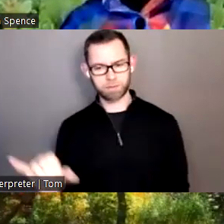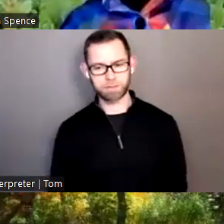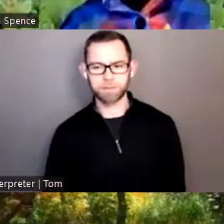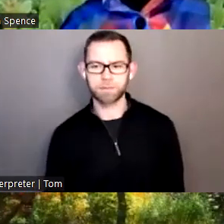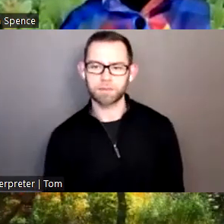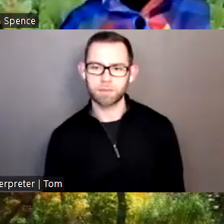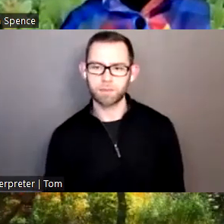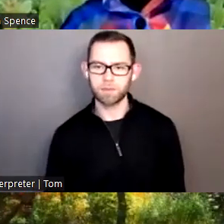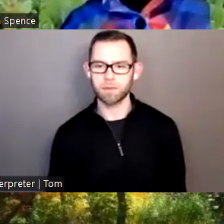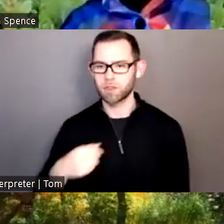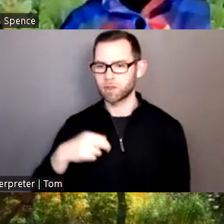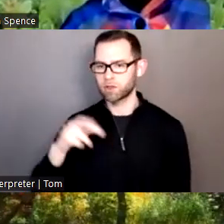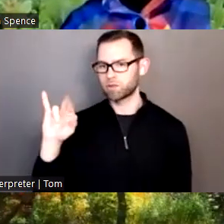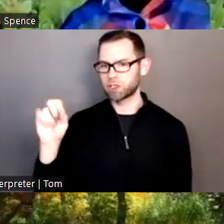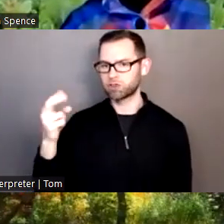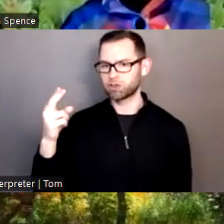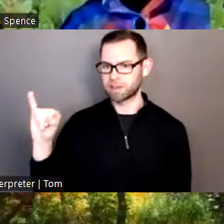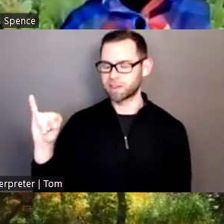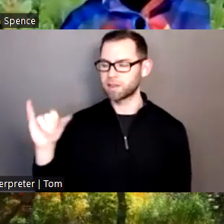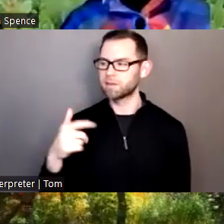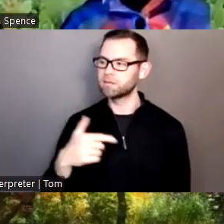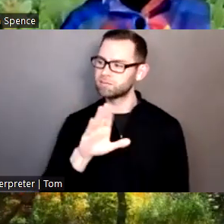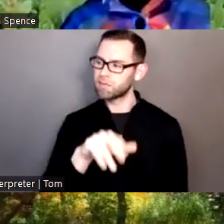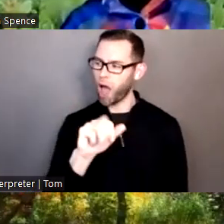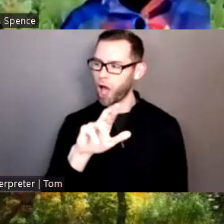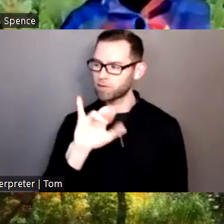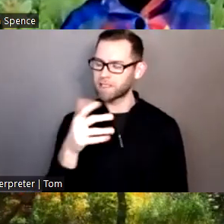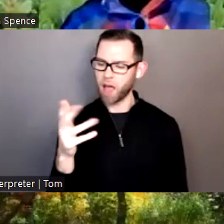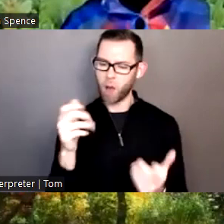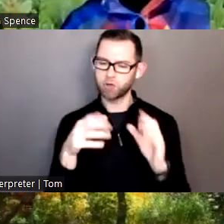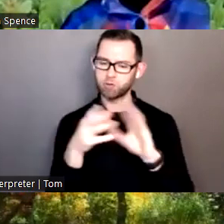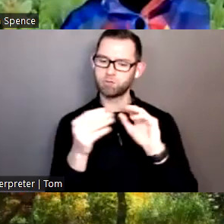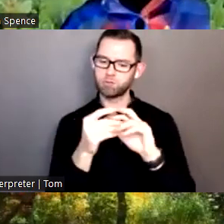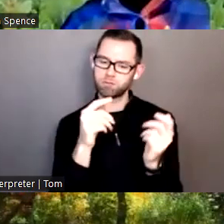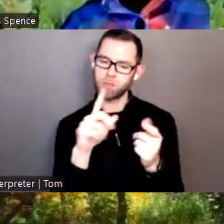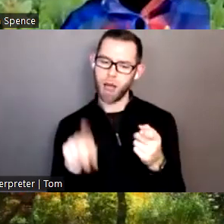So Ari, I just want to address that because I. Ah, think moi it's voulais also, adresser ça